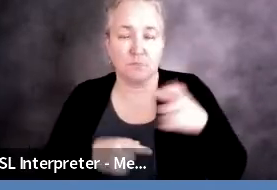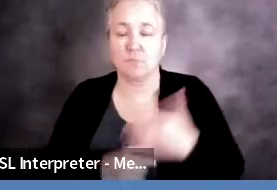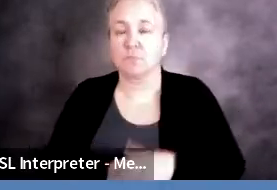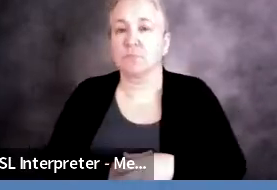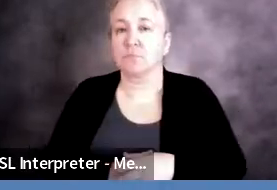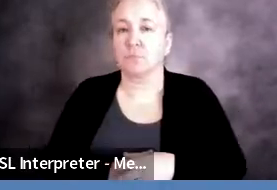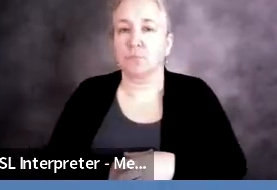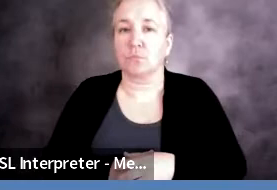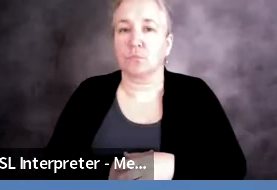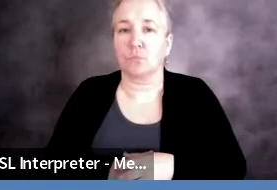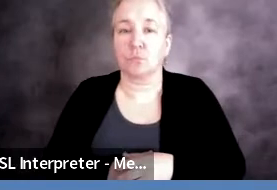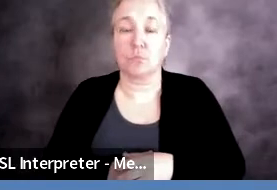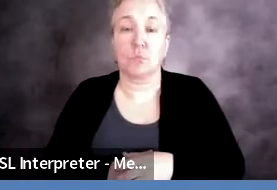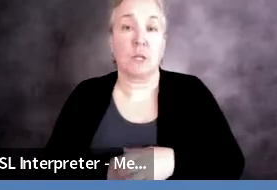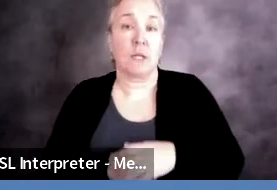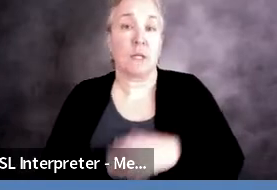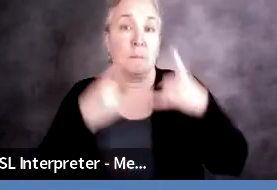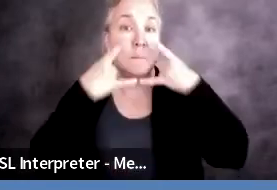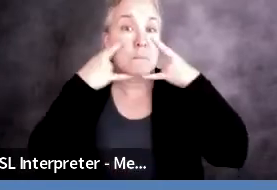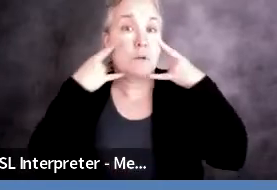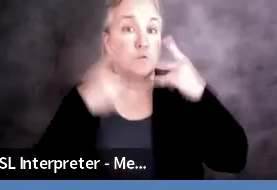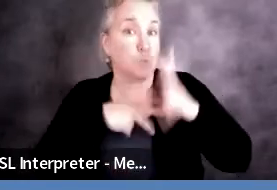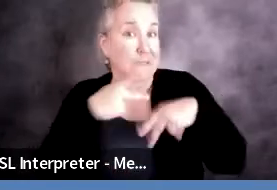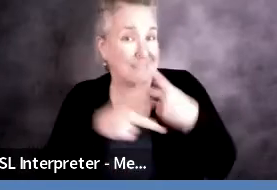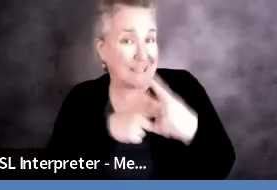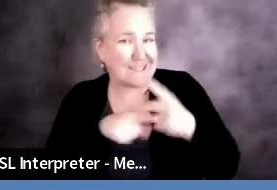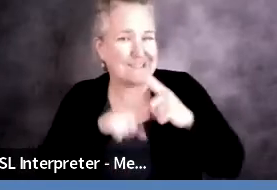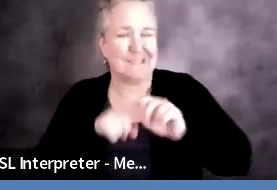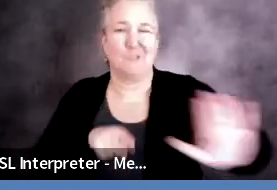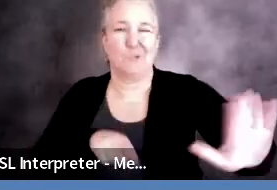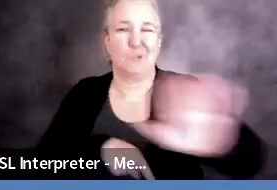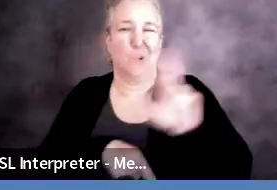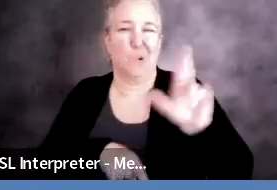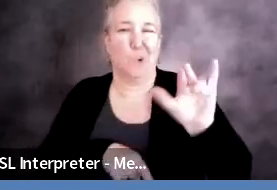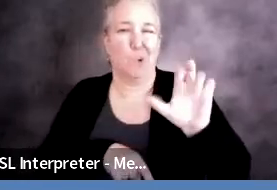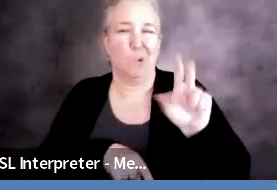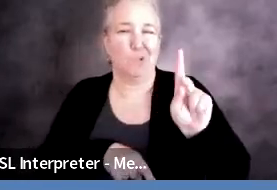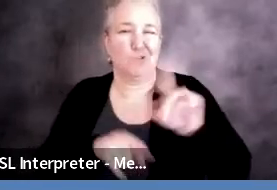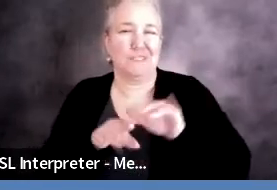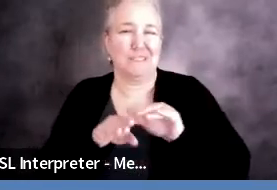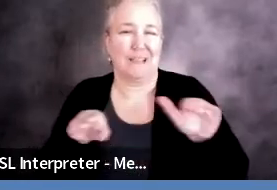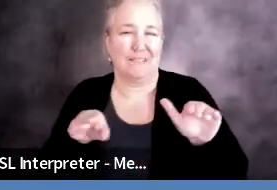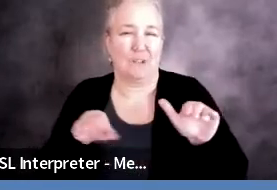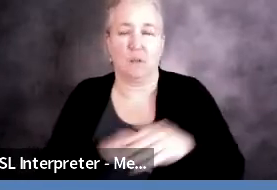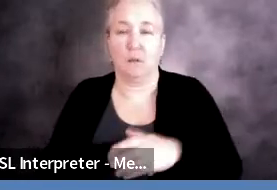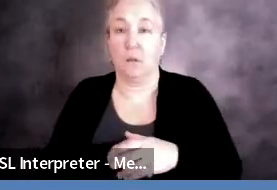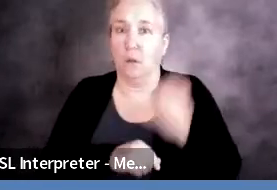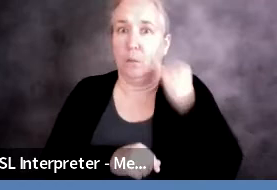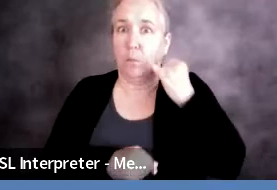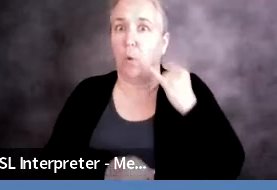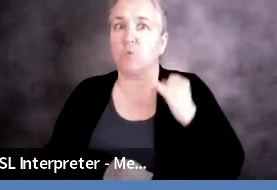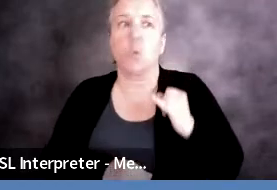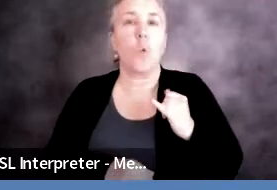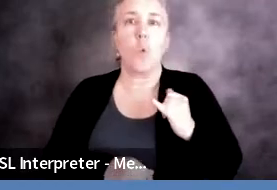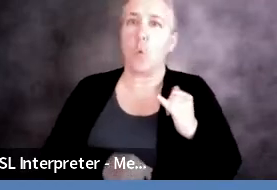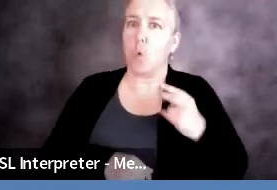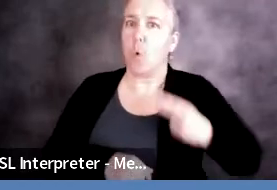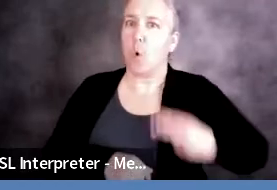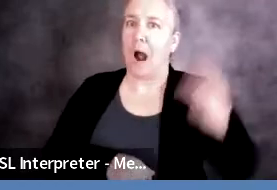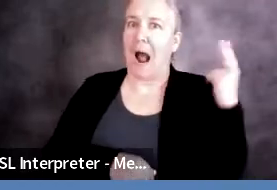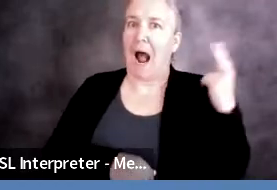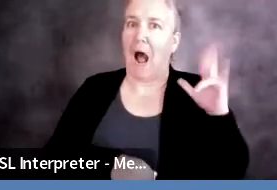But the type of mask really depends on your risk level. So if you're at higher risk of serious